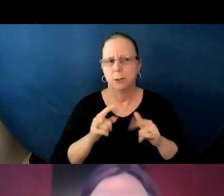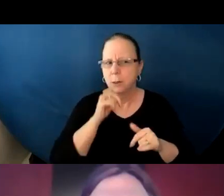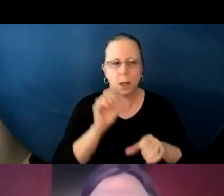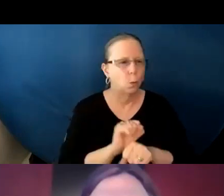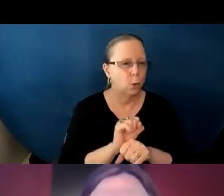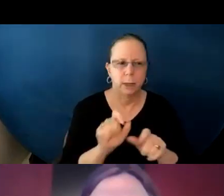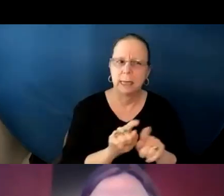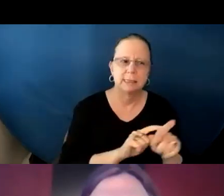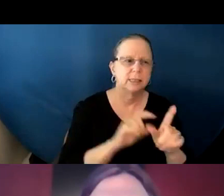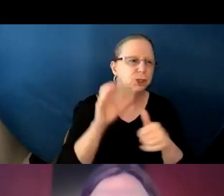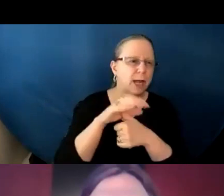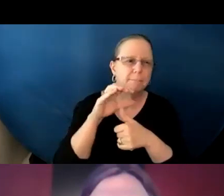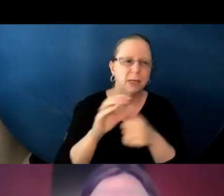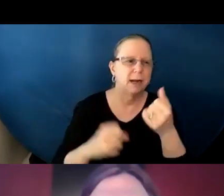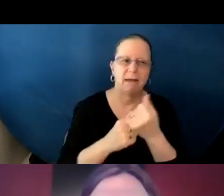And so,